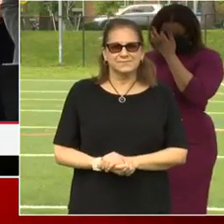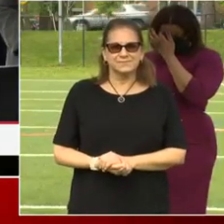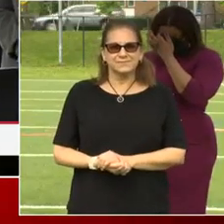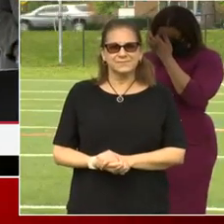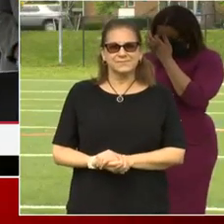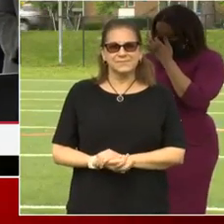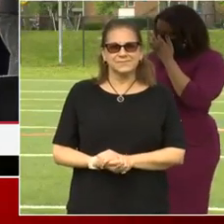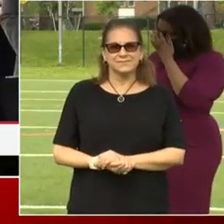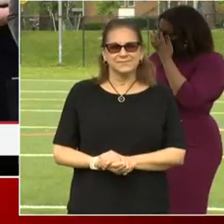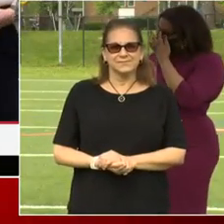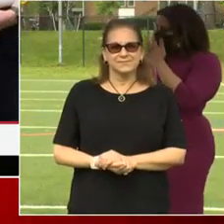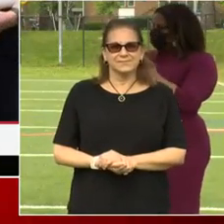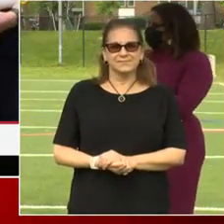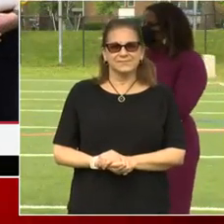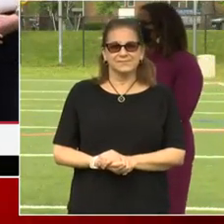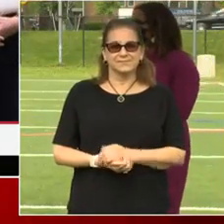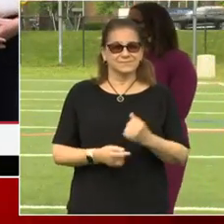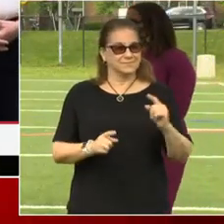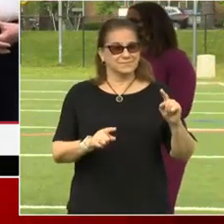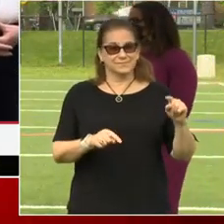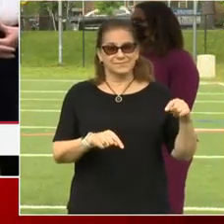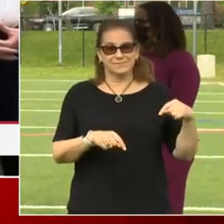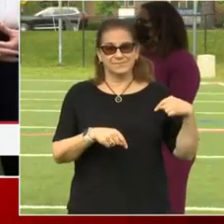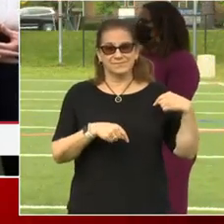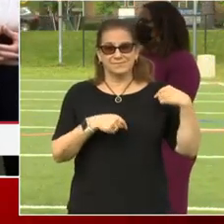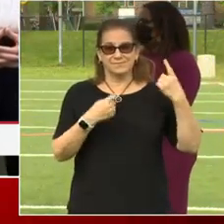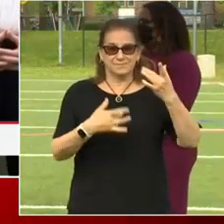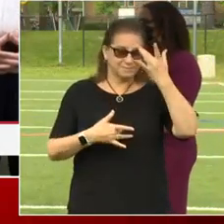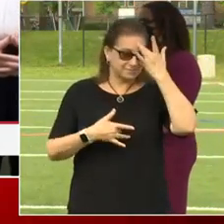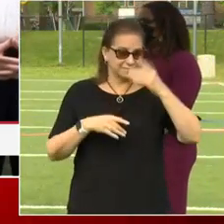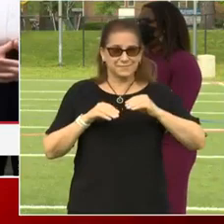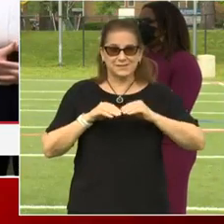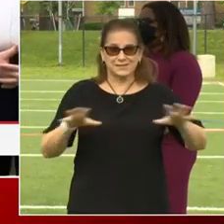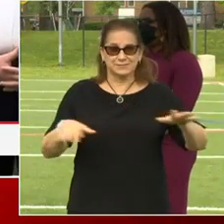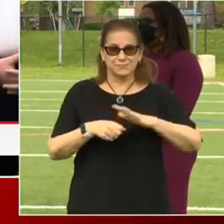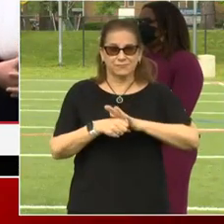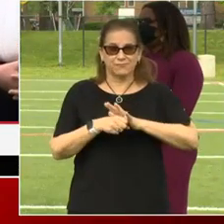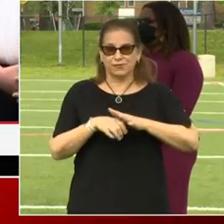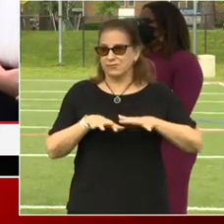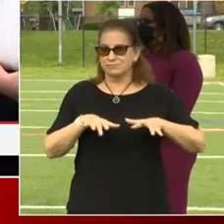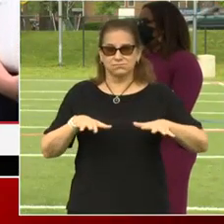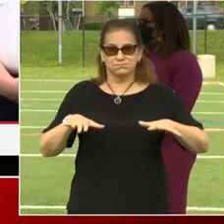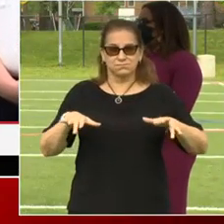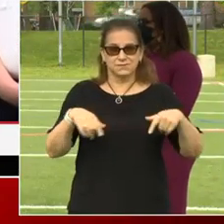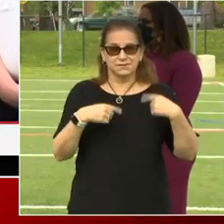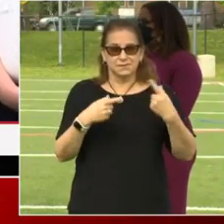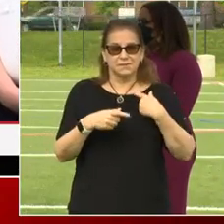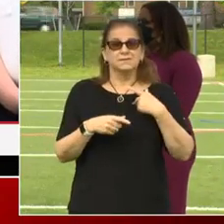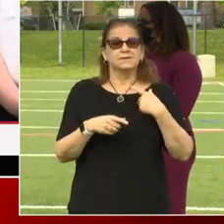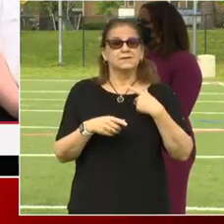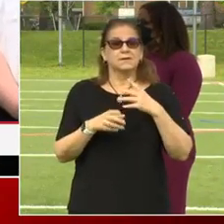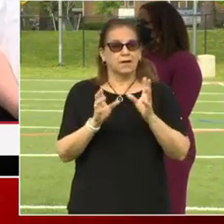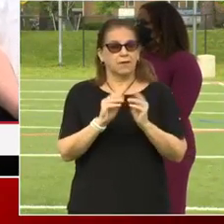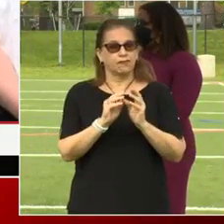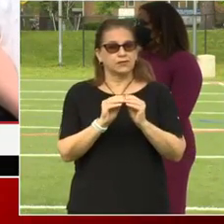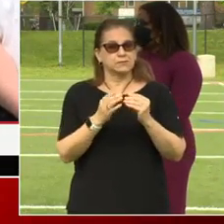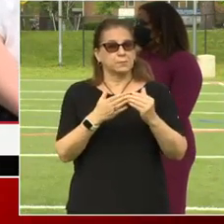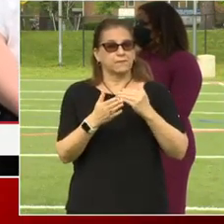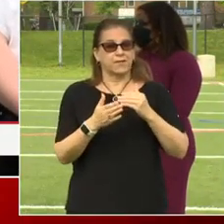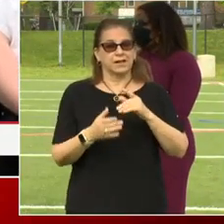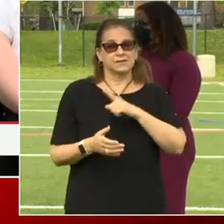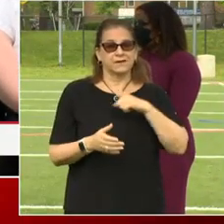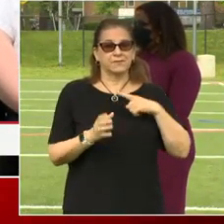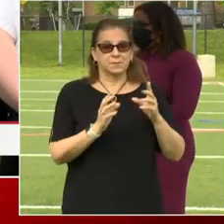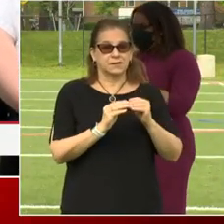As has been our practice since the beginning of the pandemic, I do have this press conference before a legislative meeting, and tomorrow, May 4th, is a